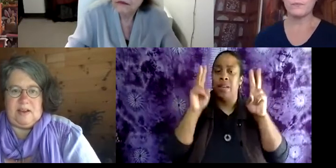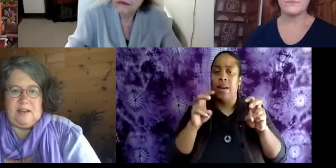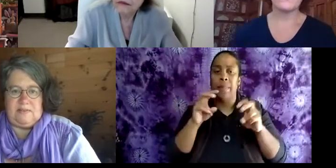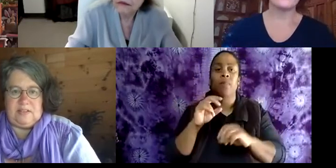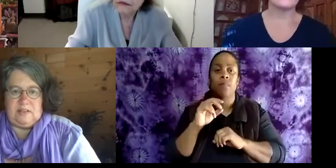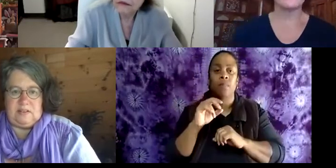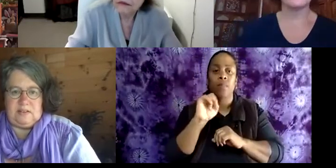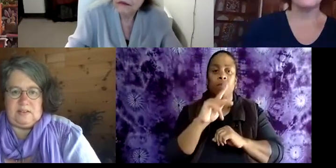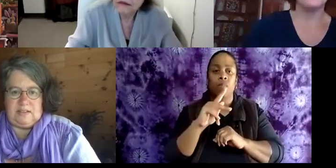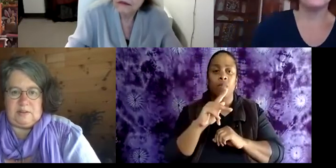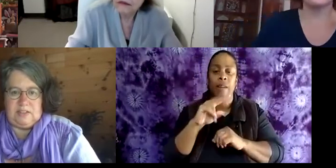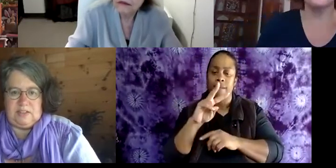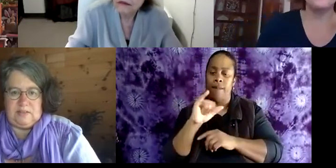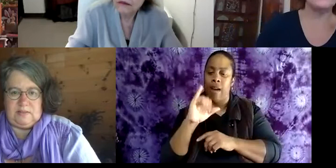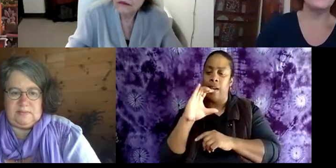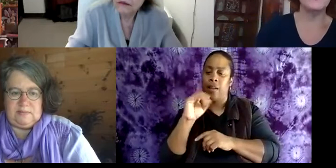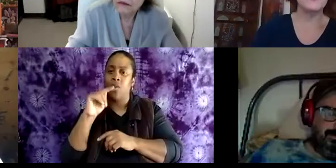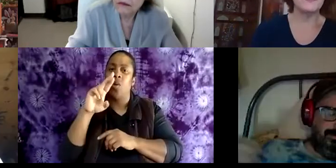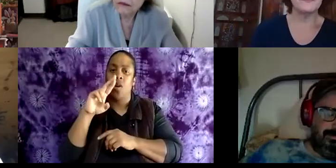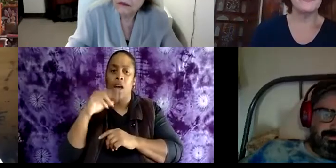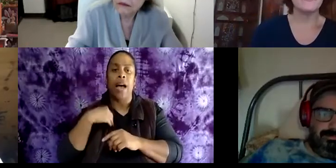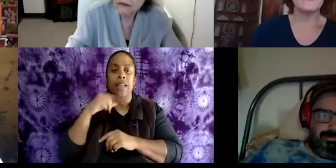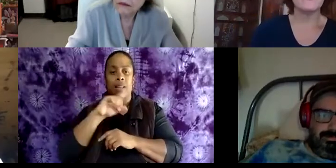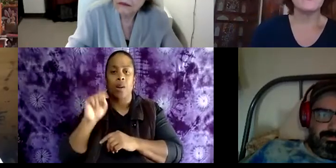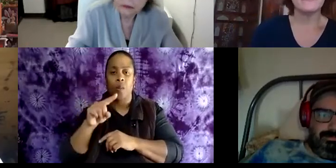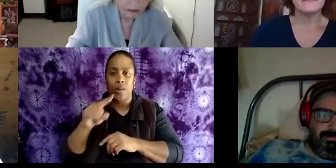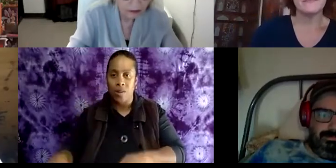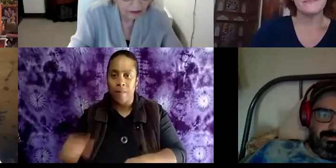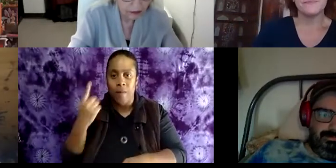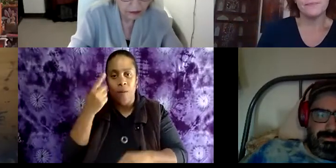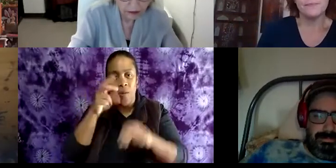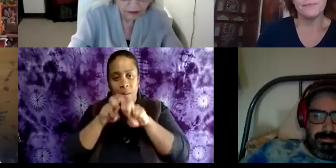All right, Victor has a question for the panel.